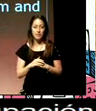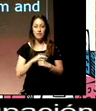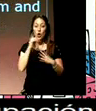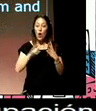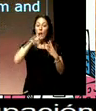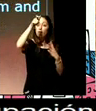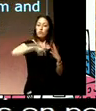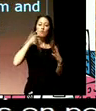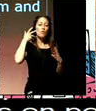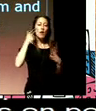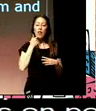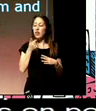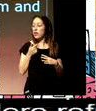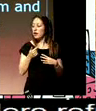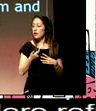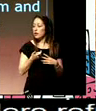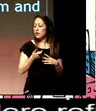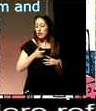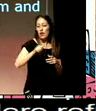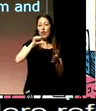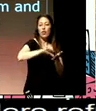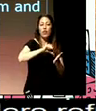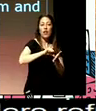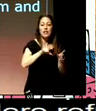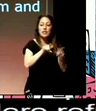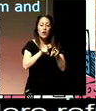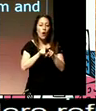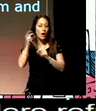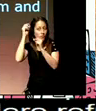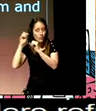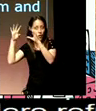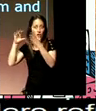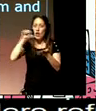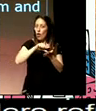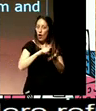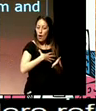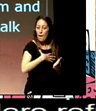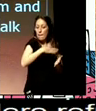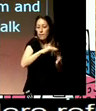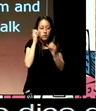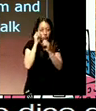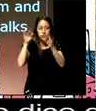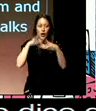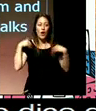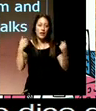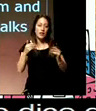Italo Calvino talks about cities that are like dreams.